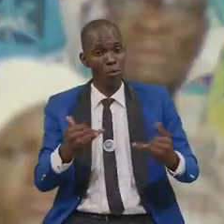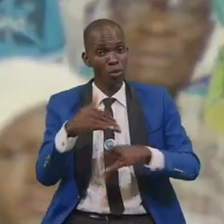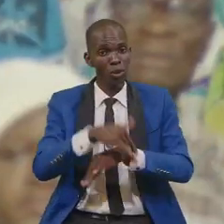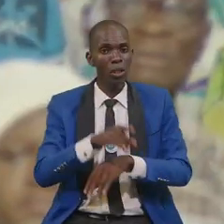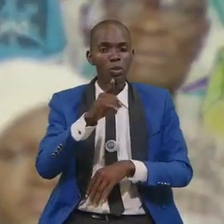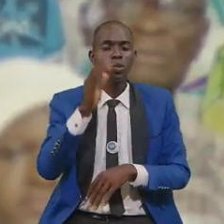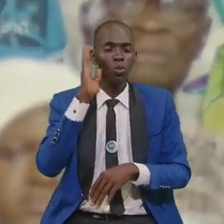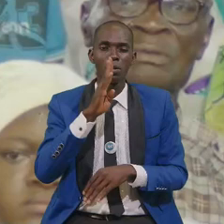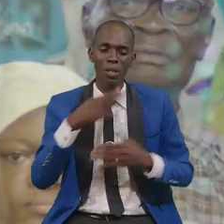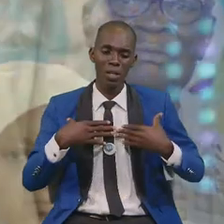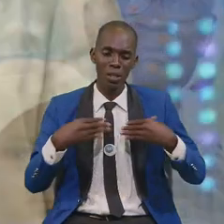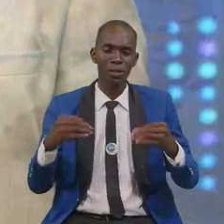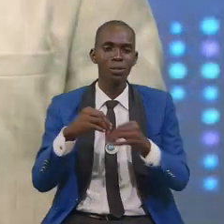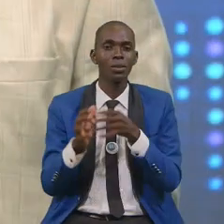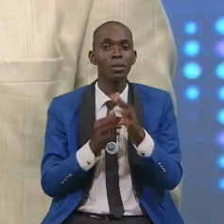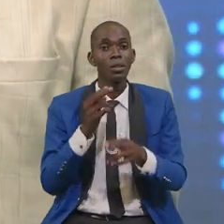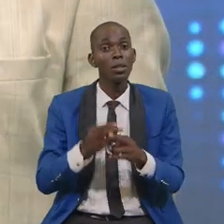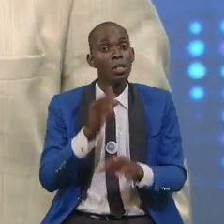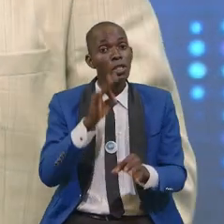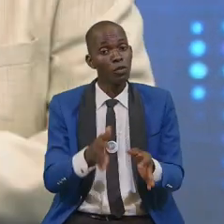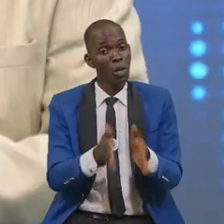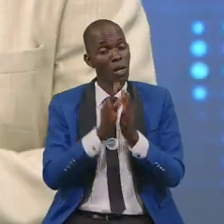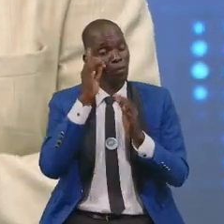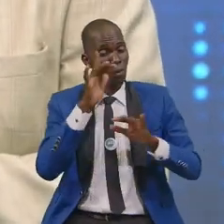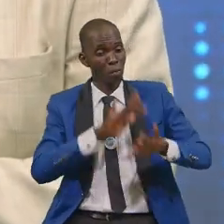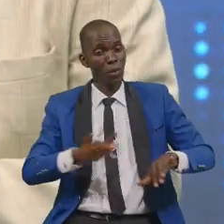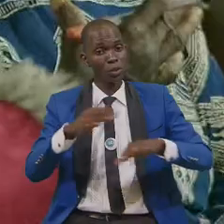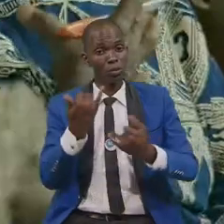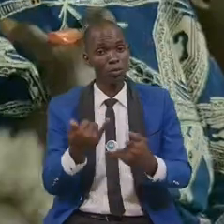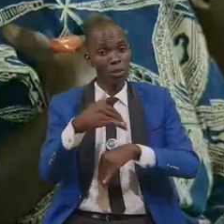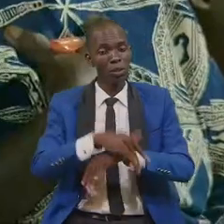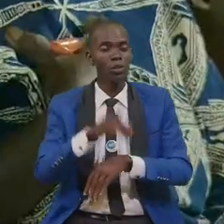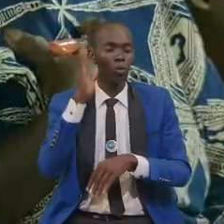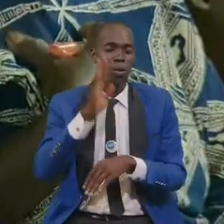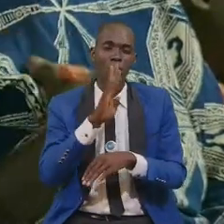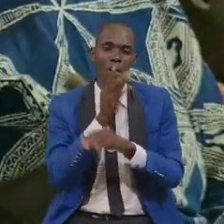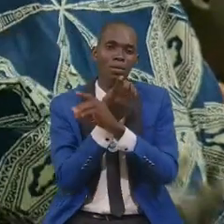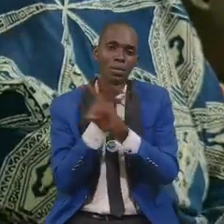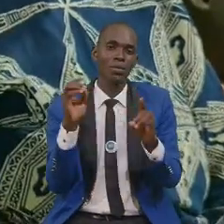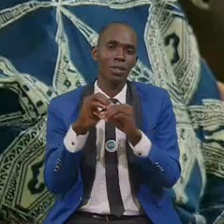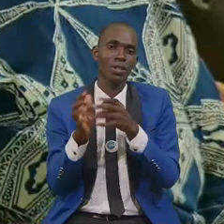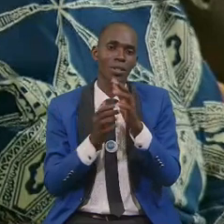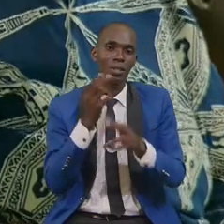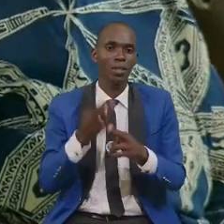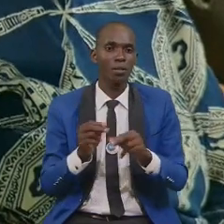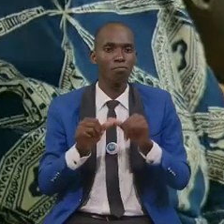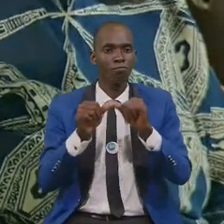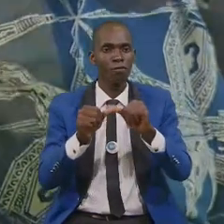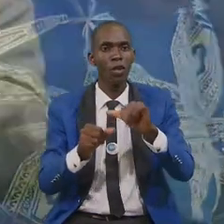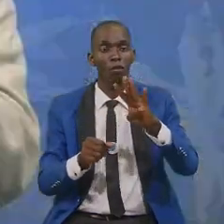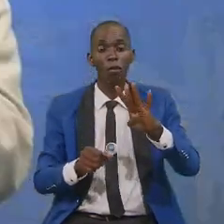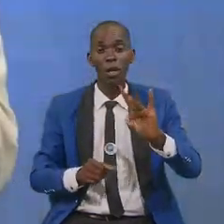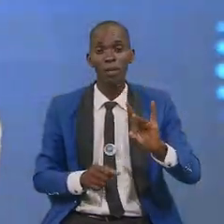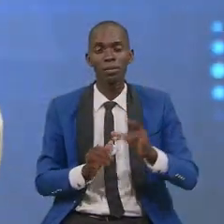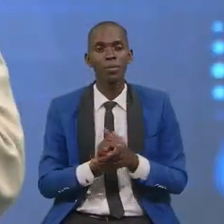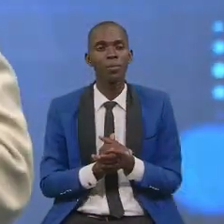come for mercy tonight, you'll be delivered in Jesus' name. Look at verse 48. Verse 48.